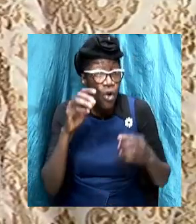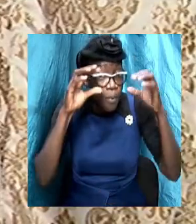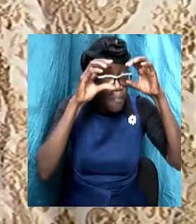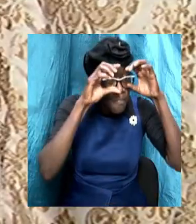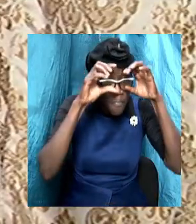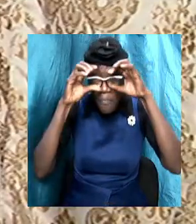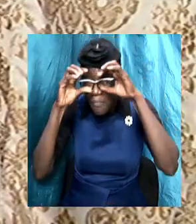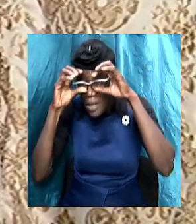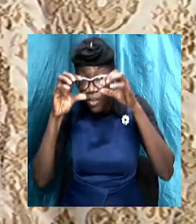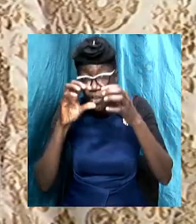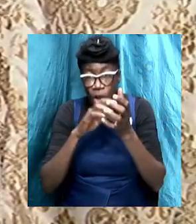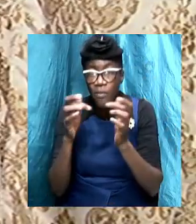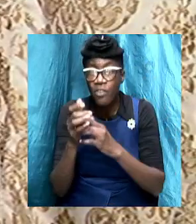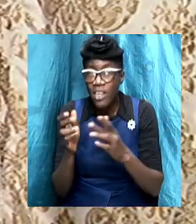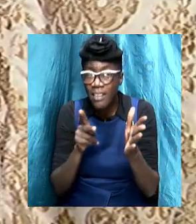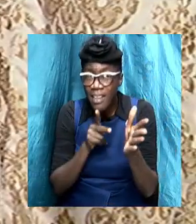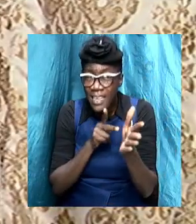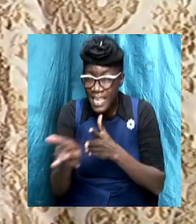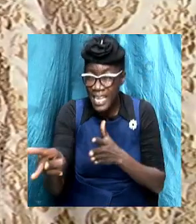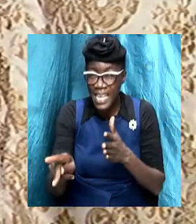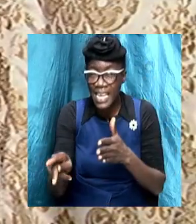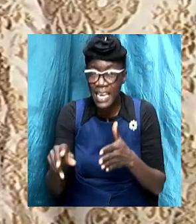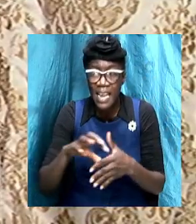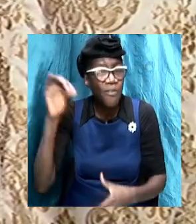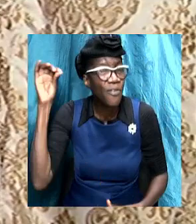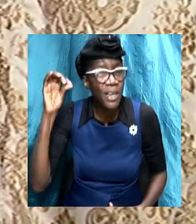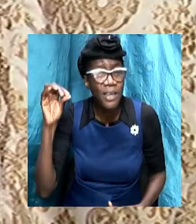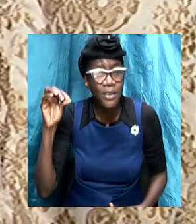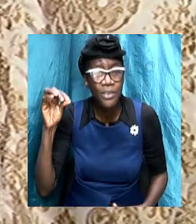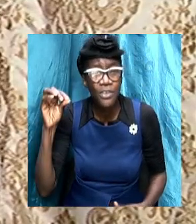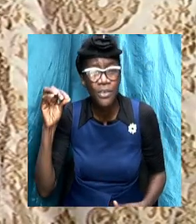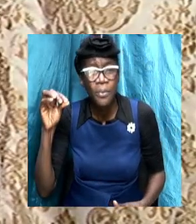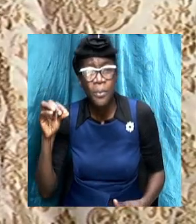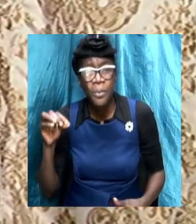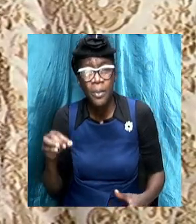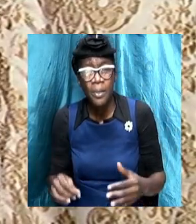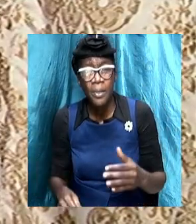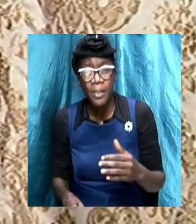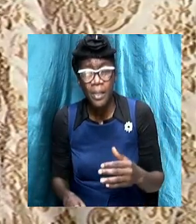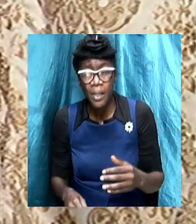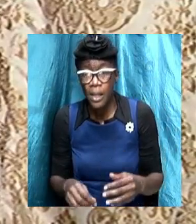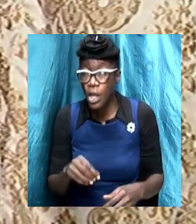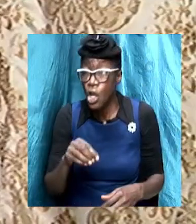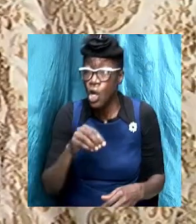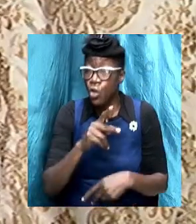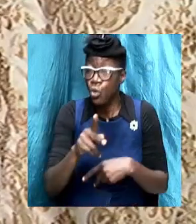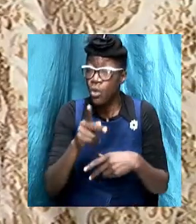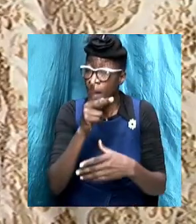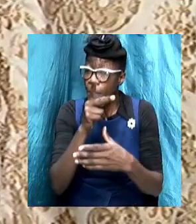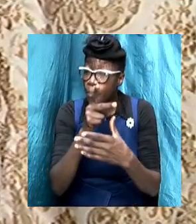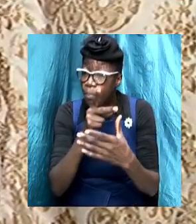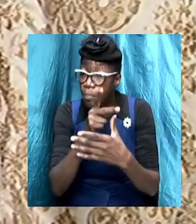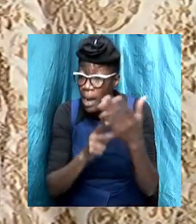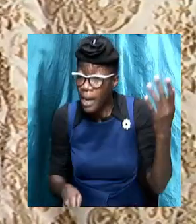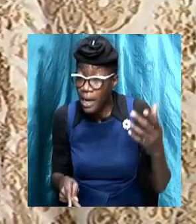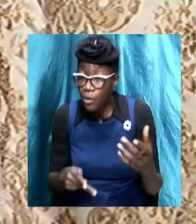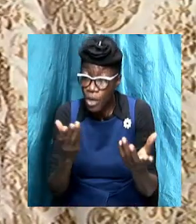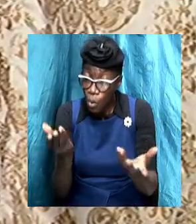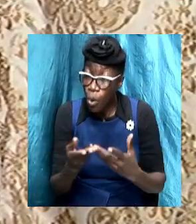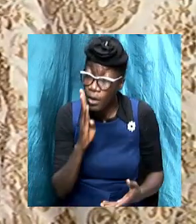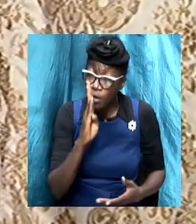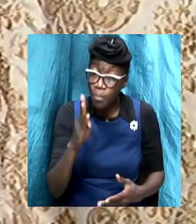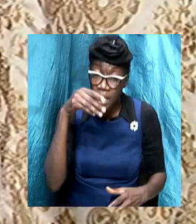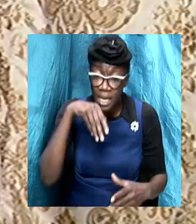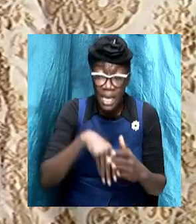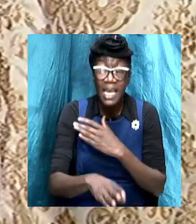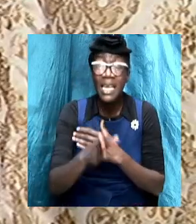you. It kills this flesh. Hakobosa. It kills you to the point where you want to be in his presence. I